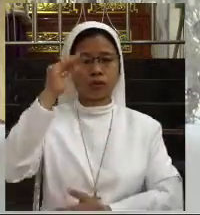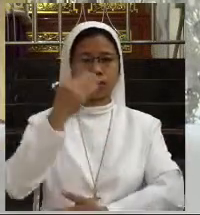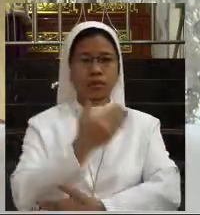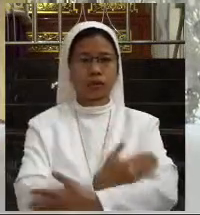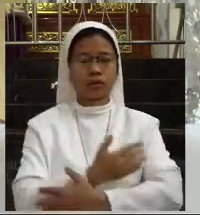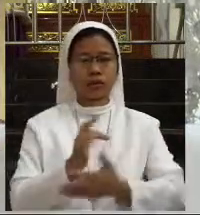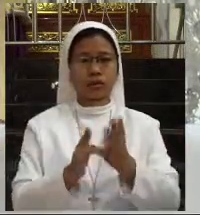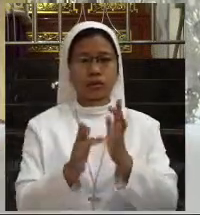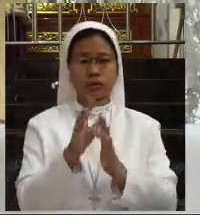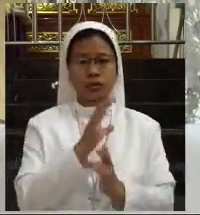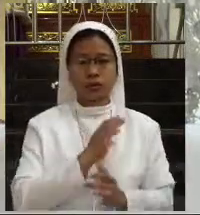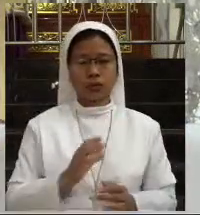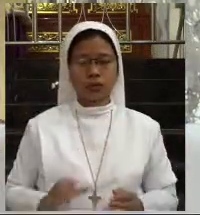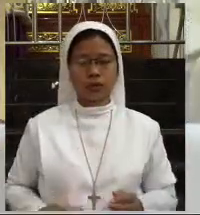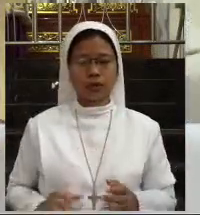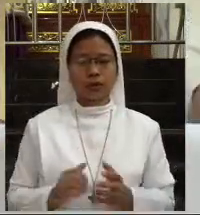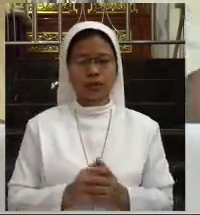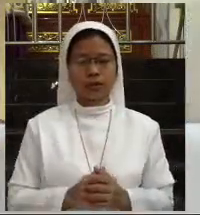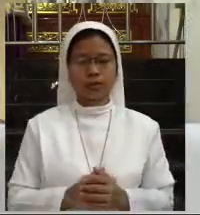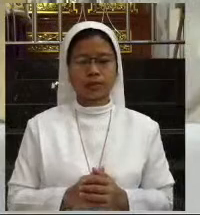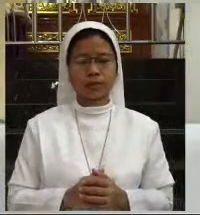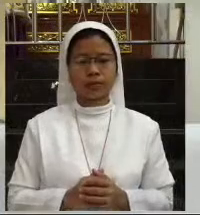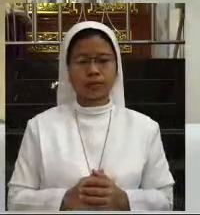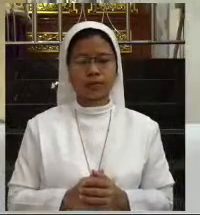Jesus Christ.